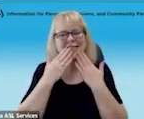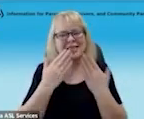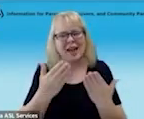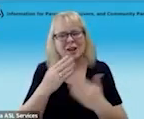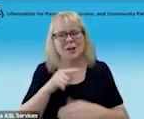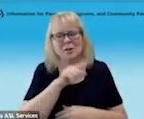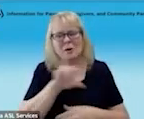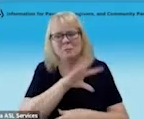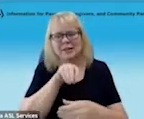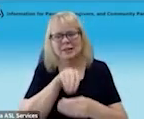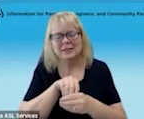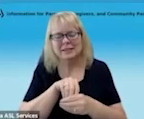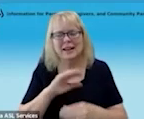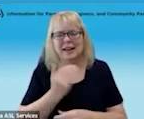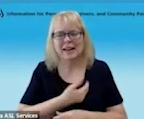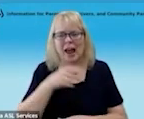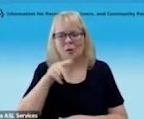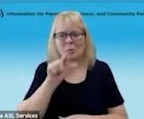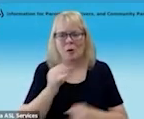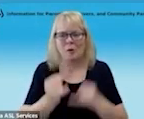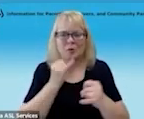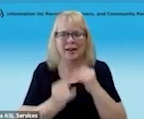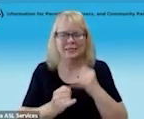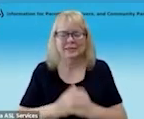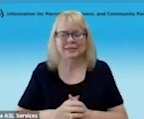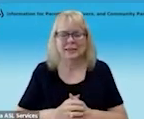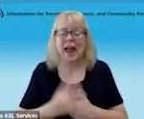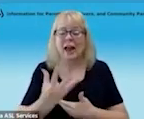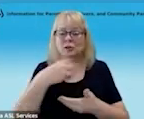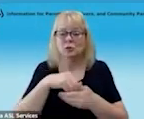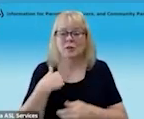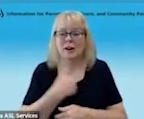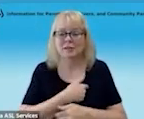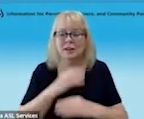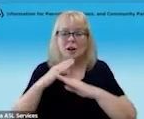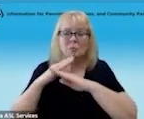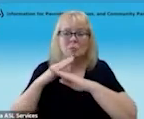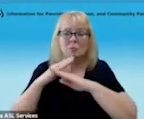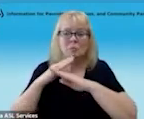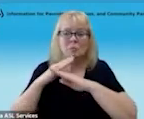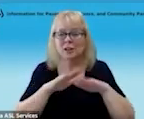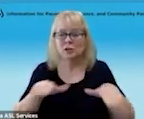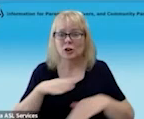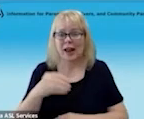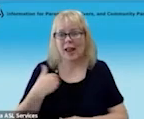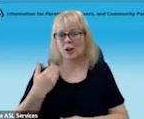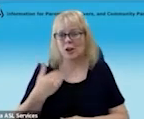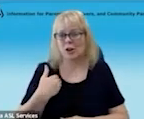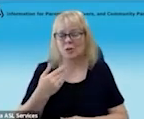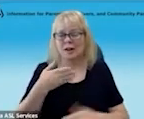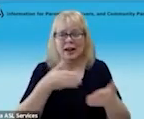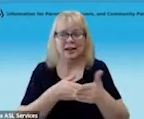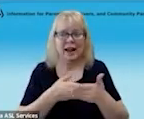and Youth from COVID-19 Information for Parents, Caregivers, and Community Partners webinar. Before you